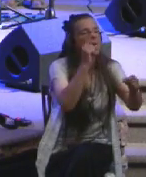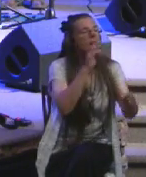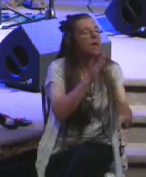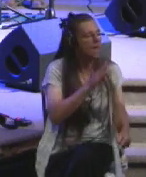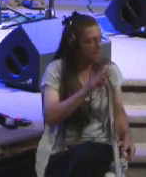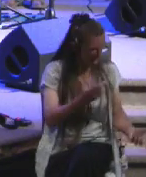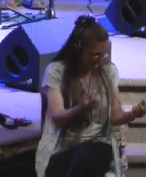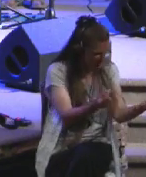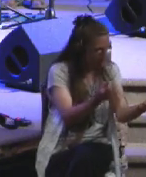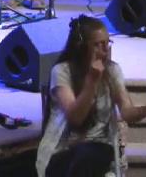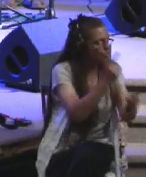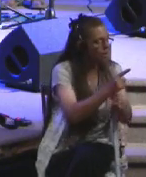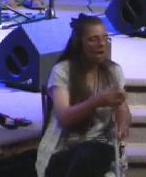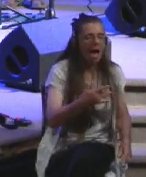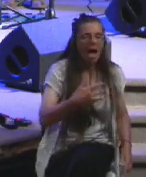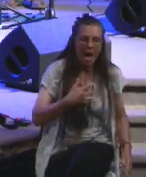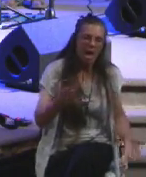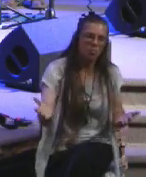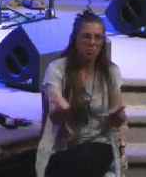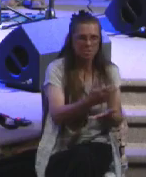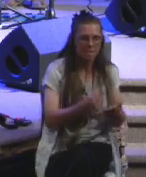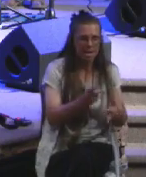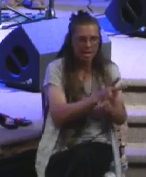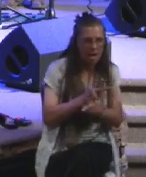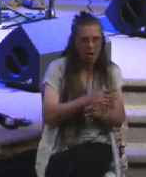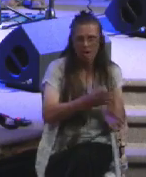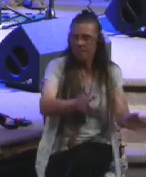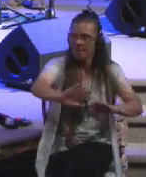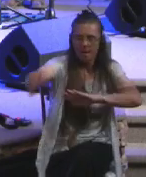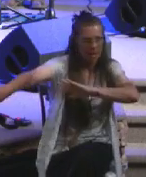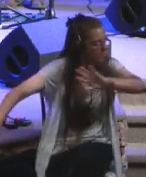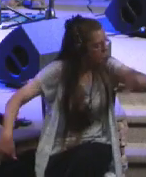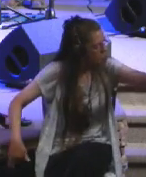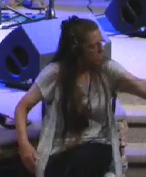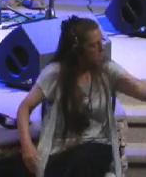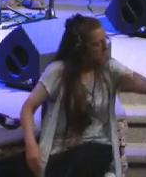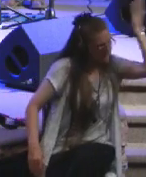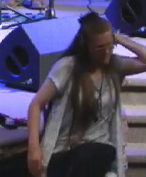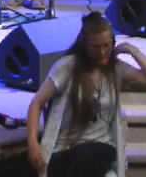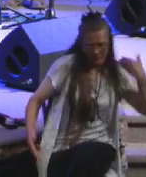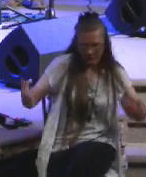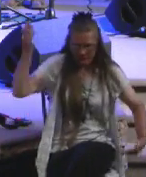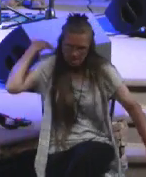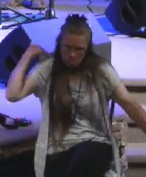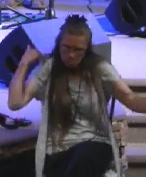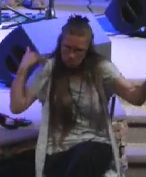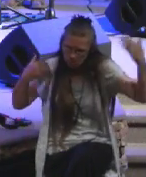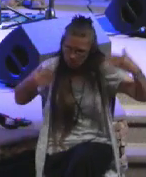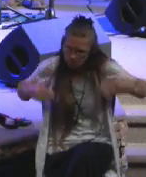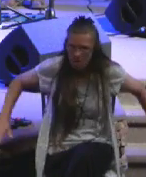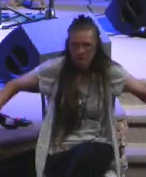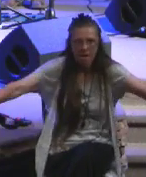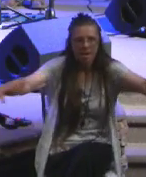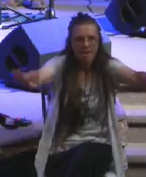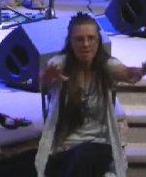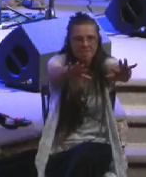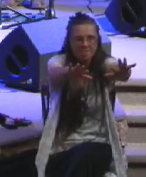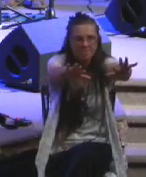right. I will take care of everything else behind you and in front of